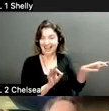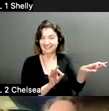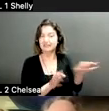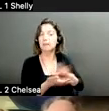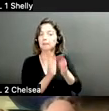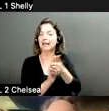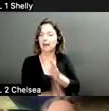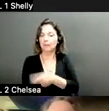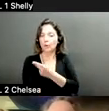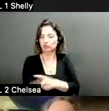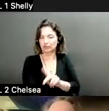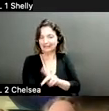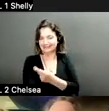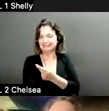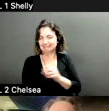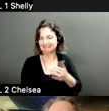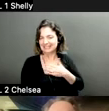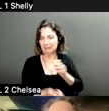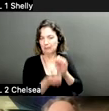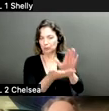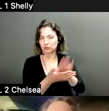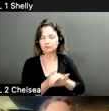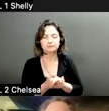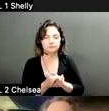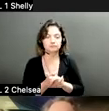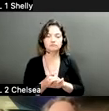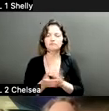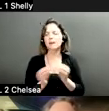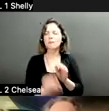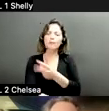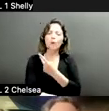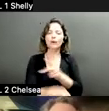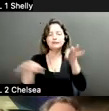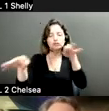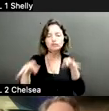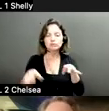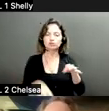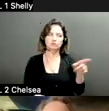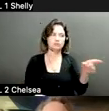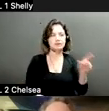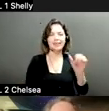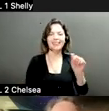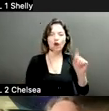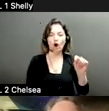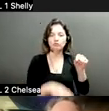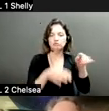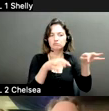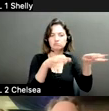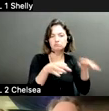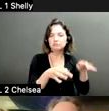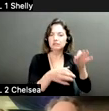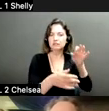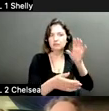of more of a poetic way of describing. And that's kind of the concept between